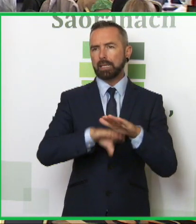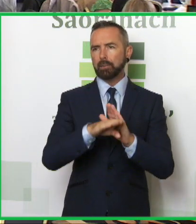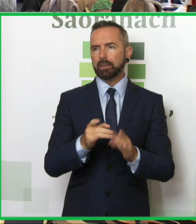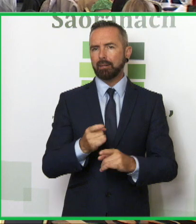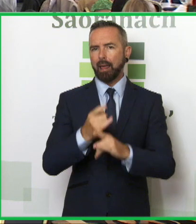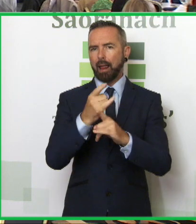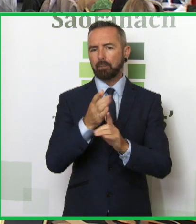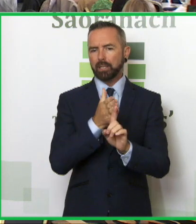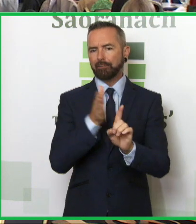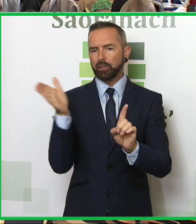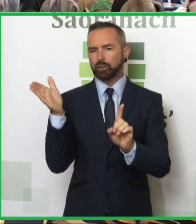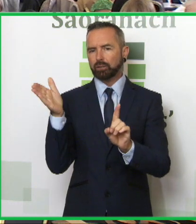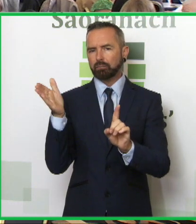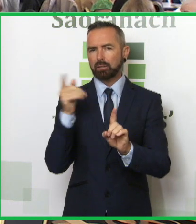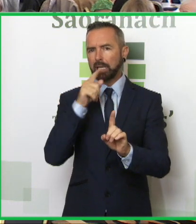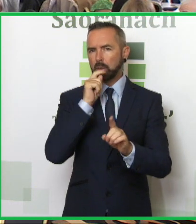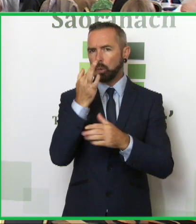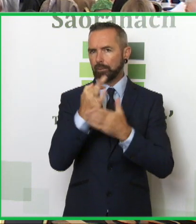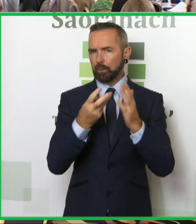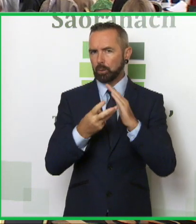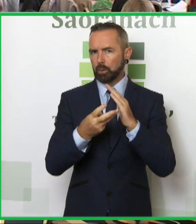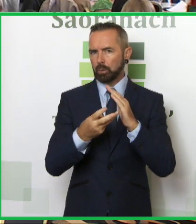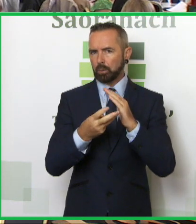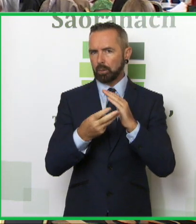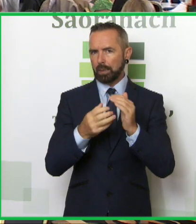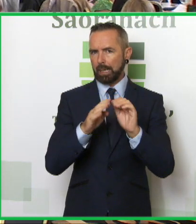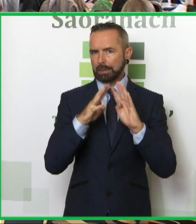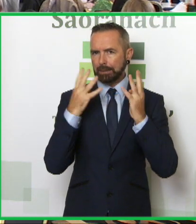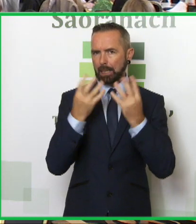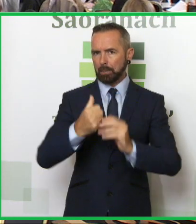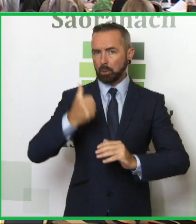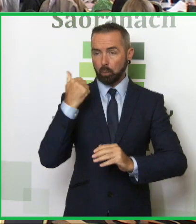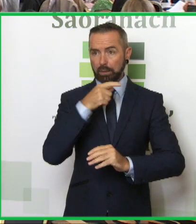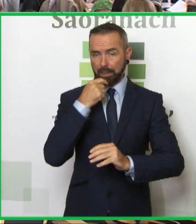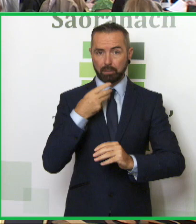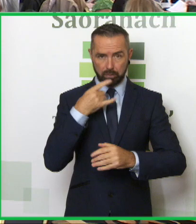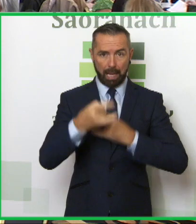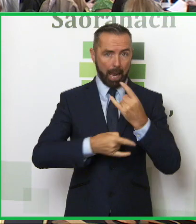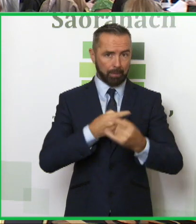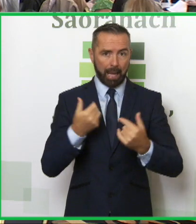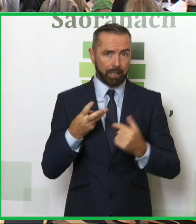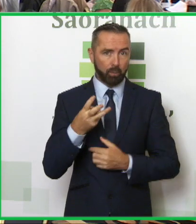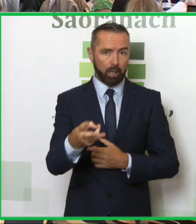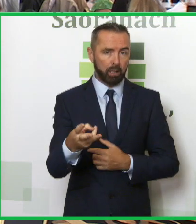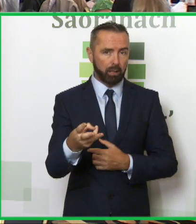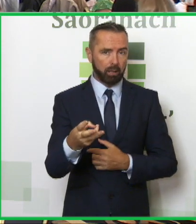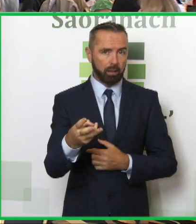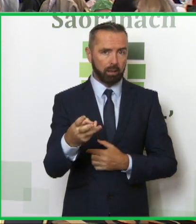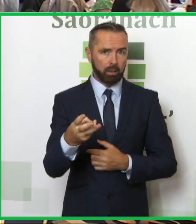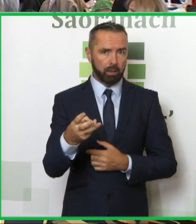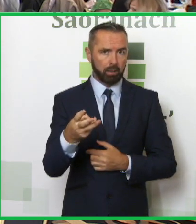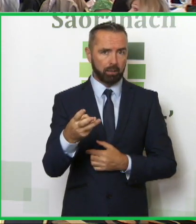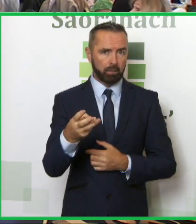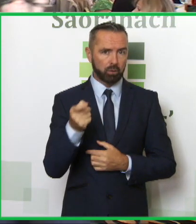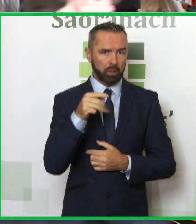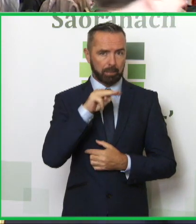a couple of assemblies ago that that was happening. We were told it was going ahead. So does that make A